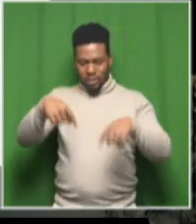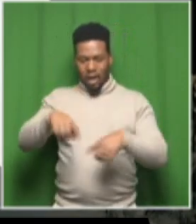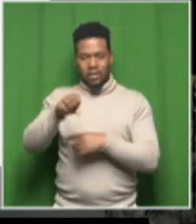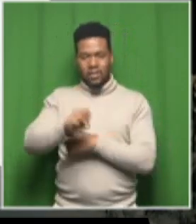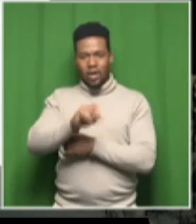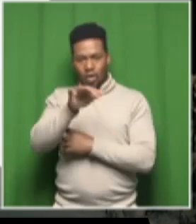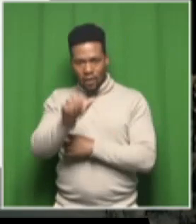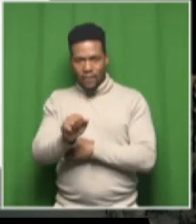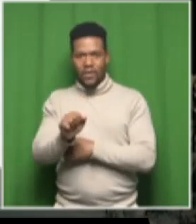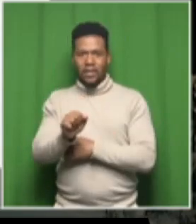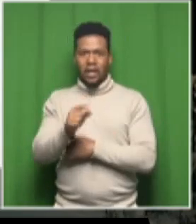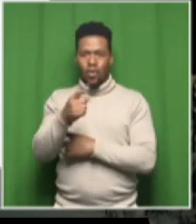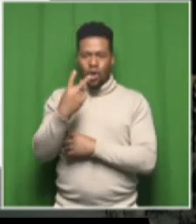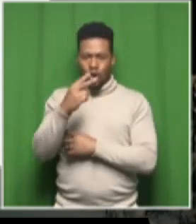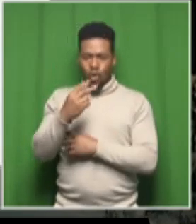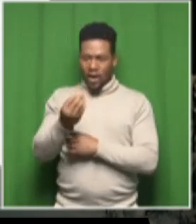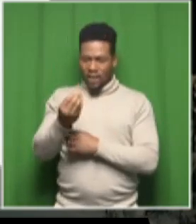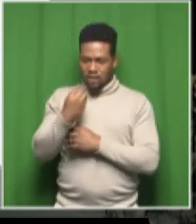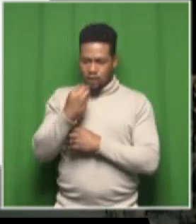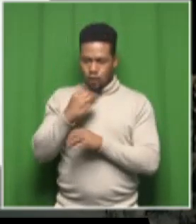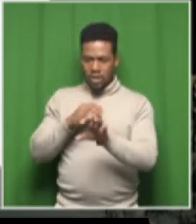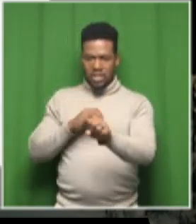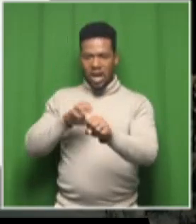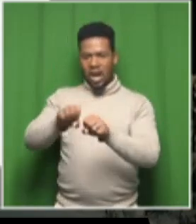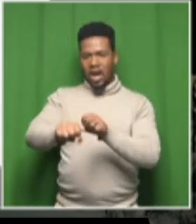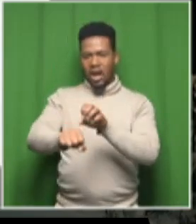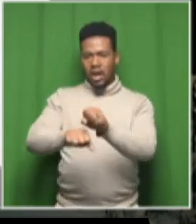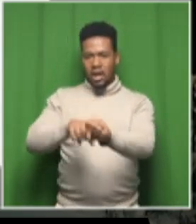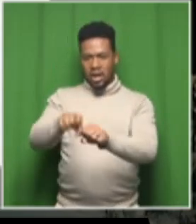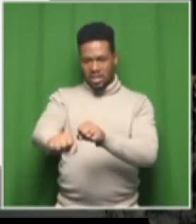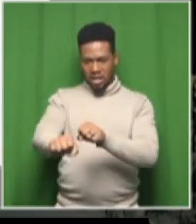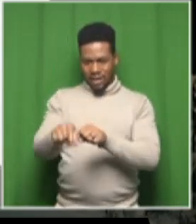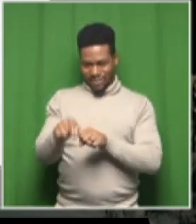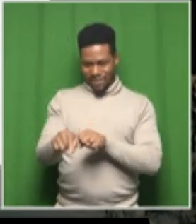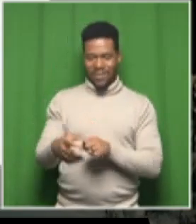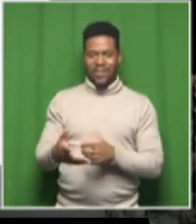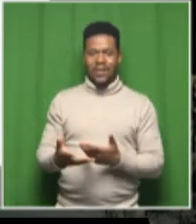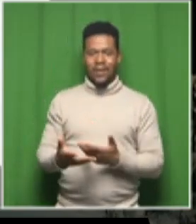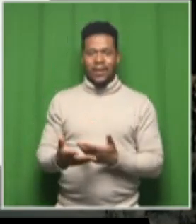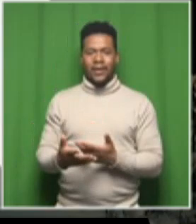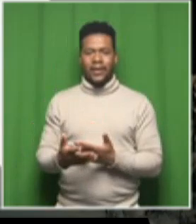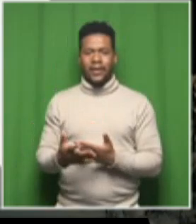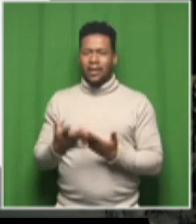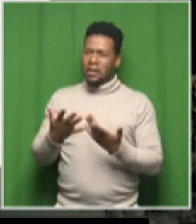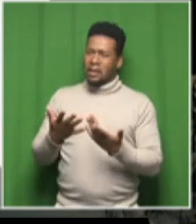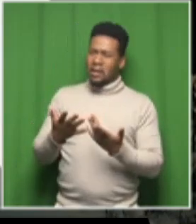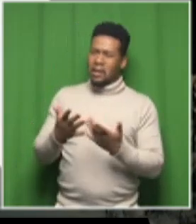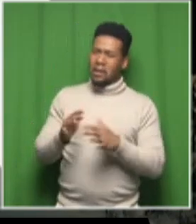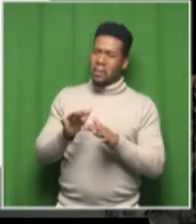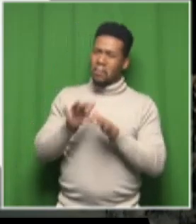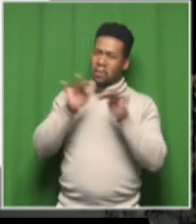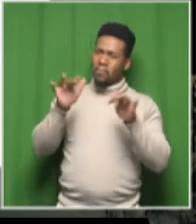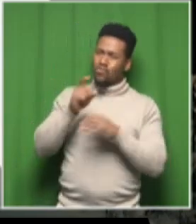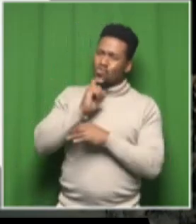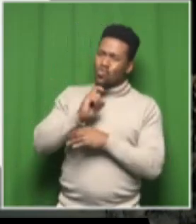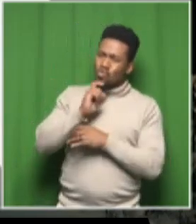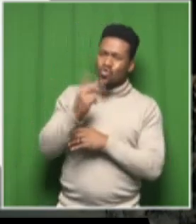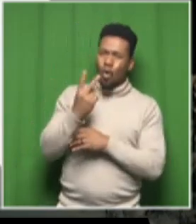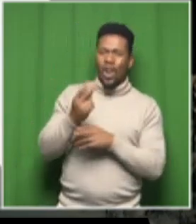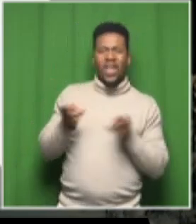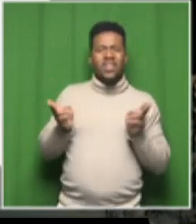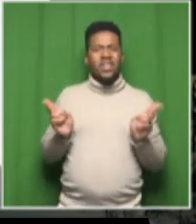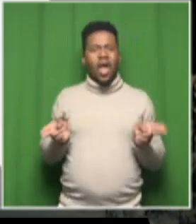just looking at that food chain and some of the issues on that front, questions about whether the public should be utilizing nature's gifts, God-given